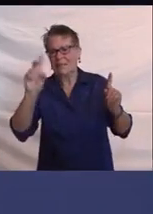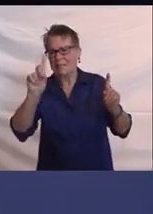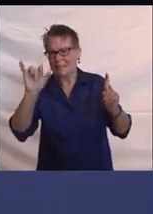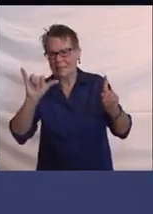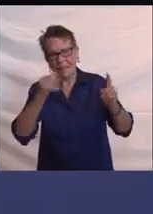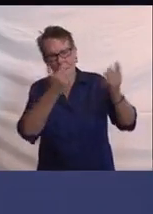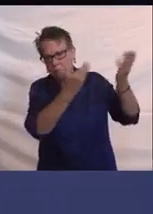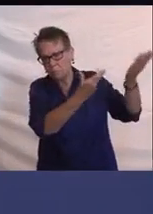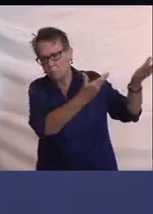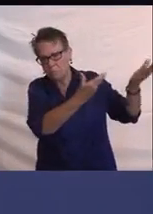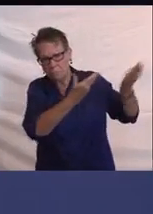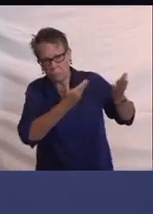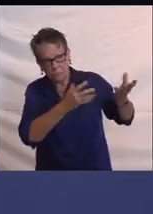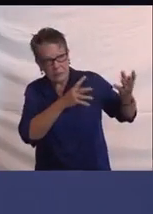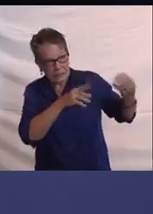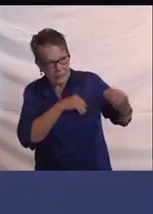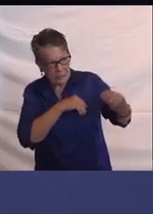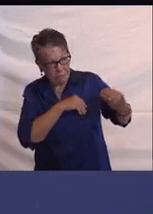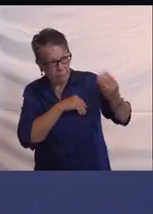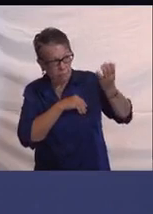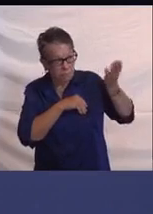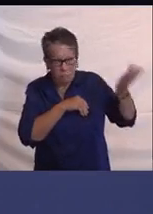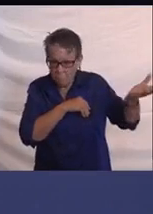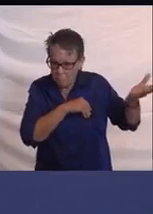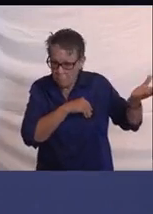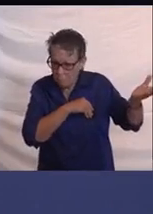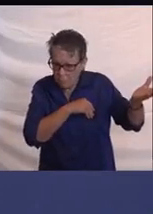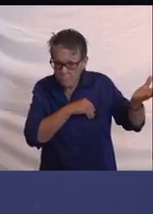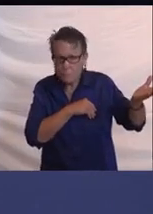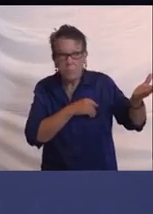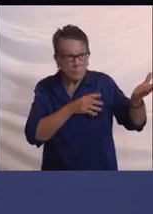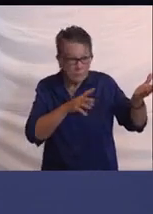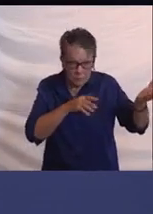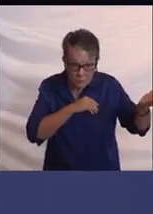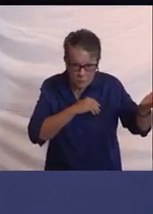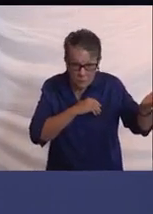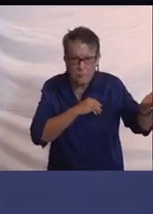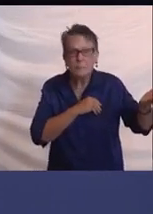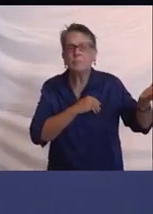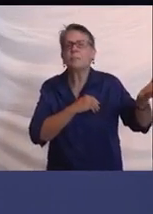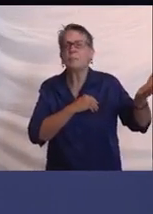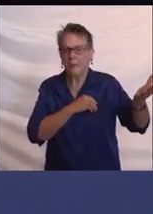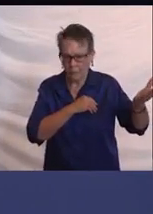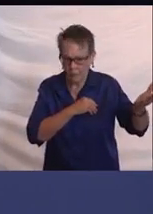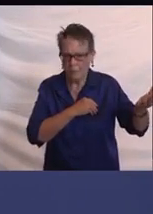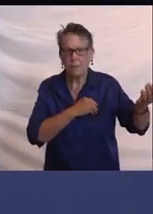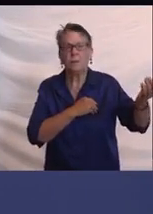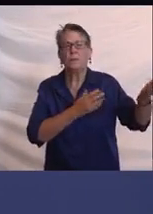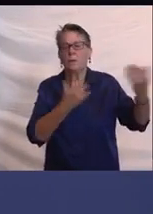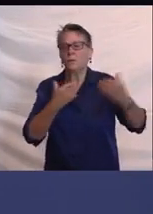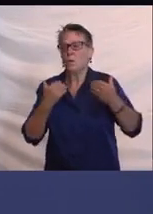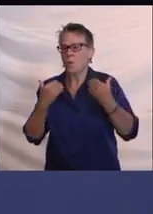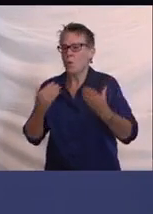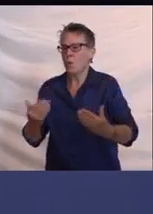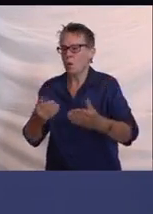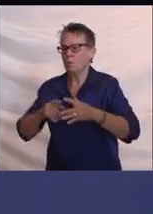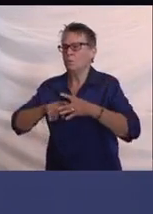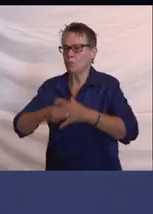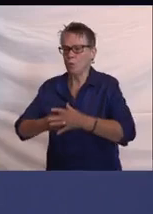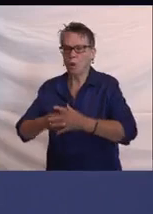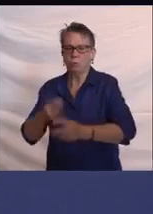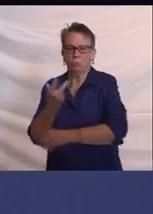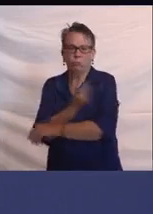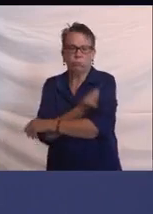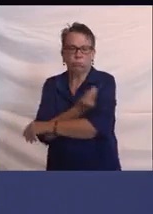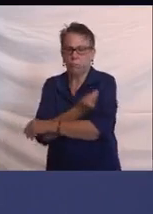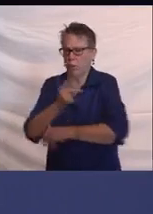The department will direct vaccination partners in the state to begin administering booster doses once ACIP and CDC provide